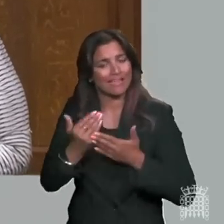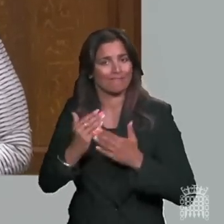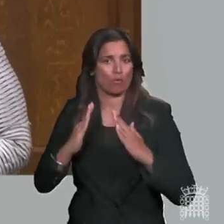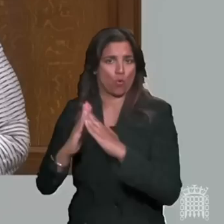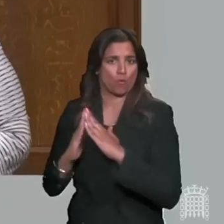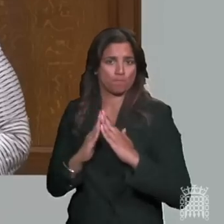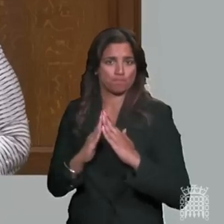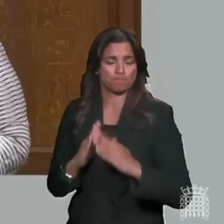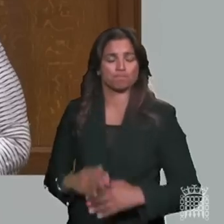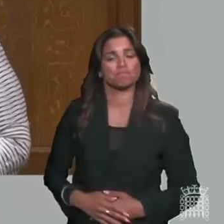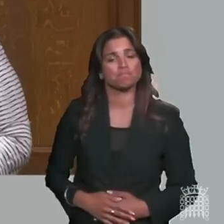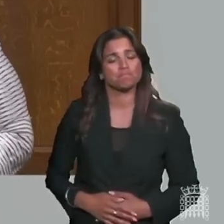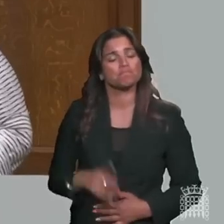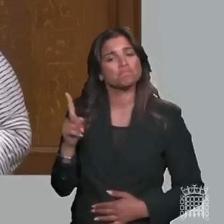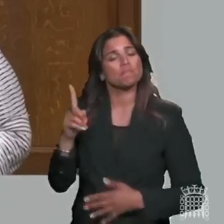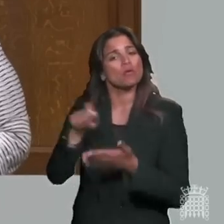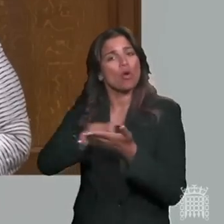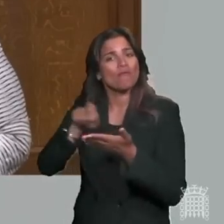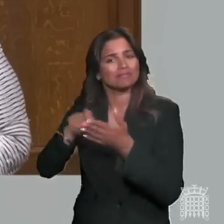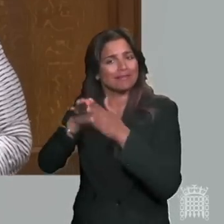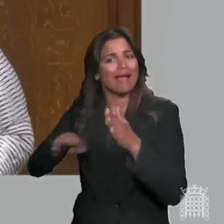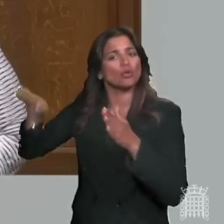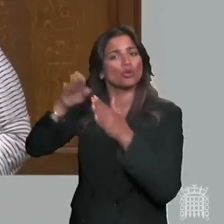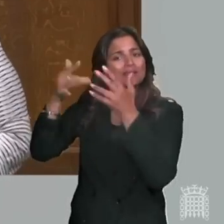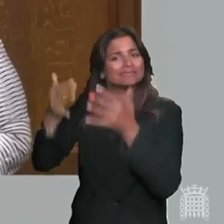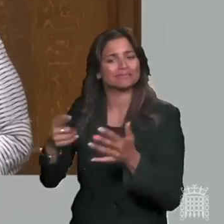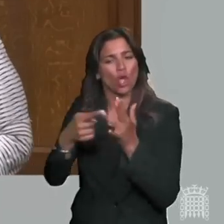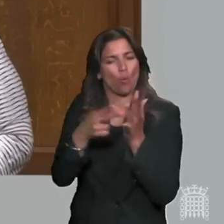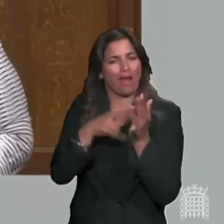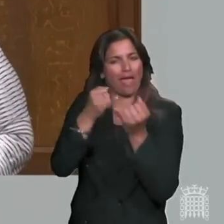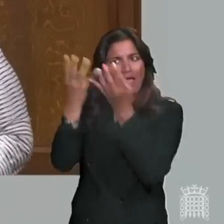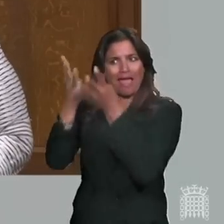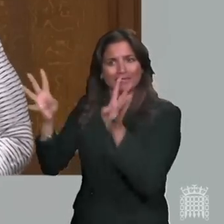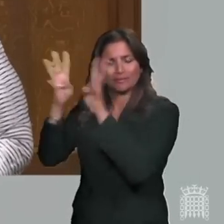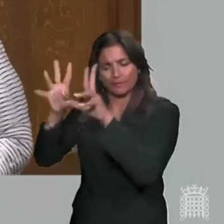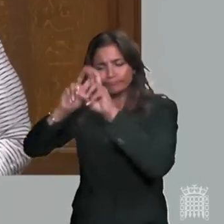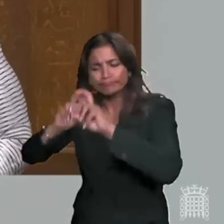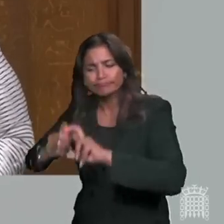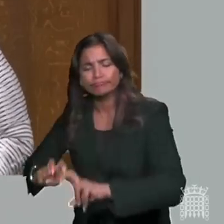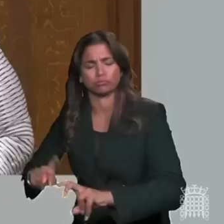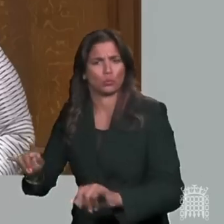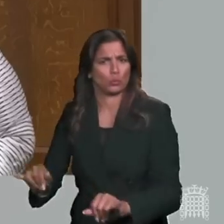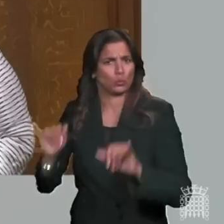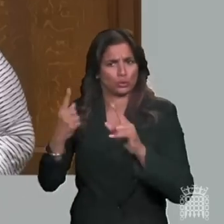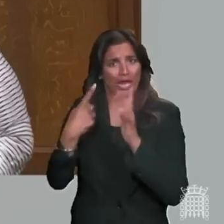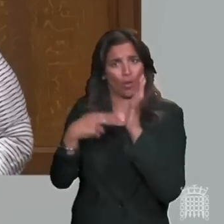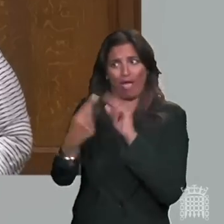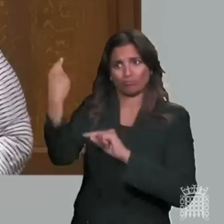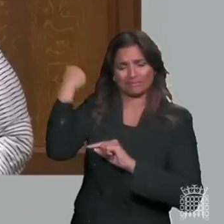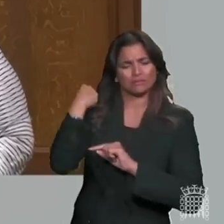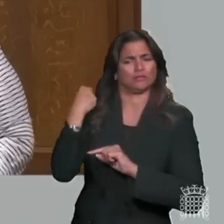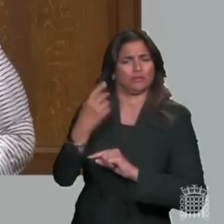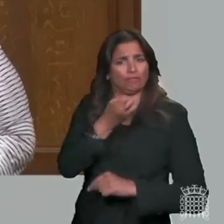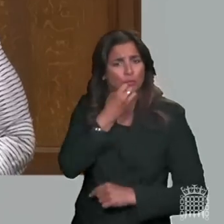of National Statistics, in January, food prices were rising at 16.8% a year. The most